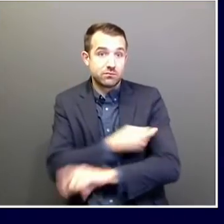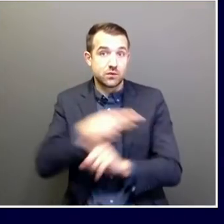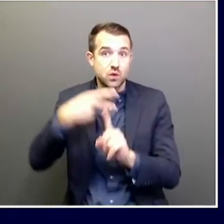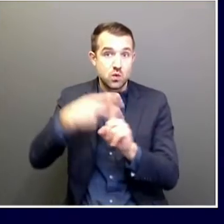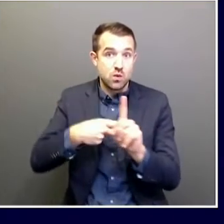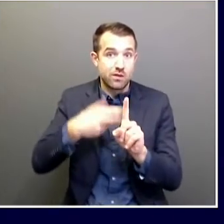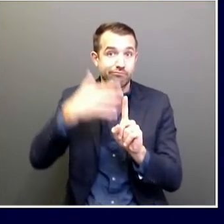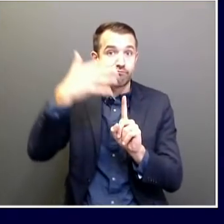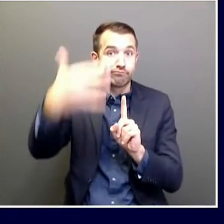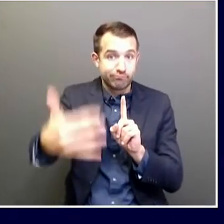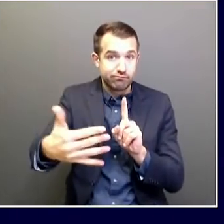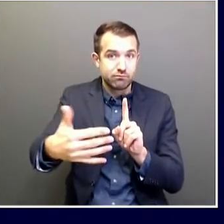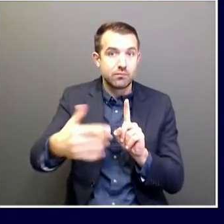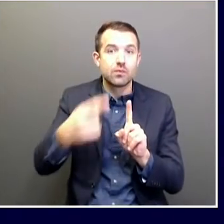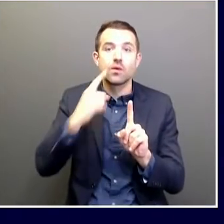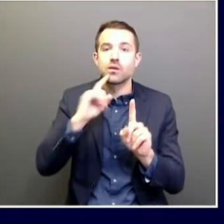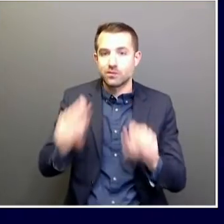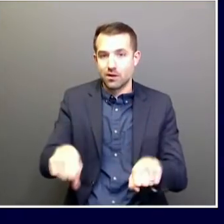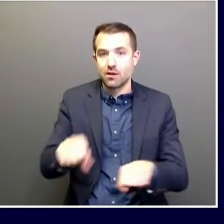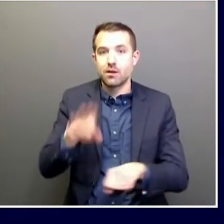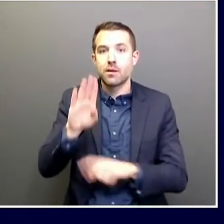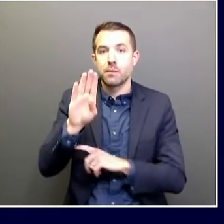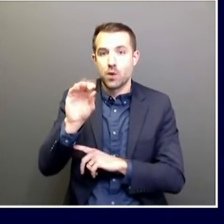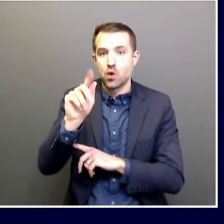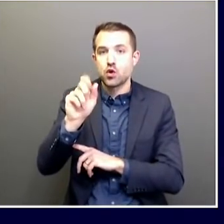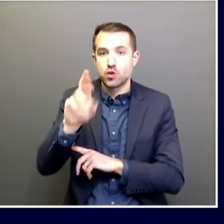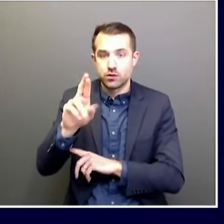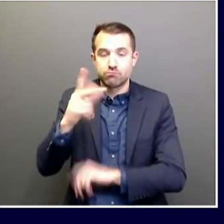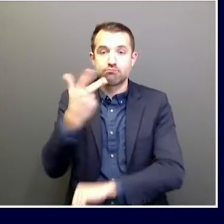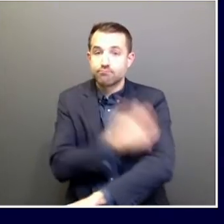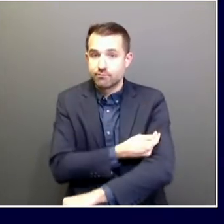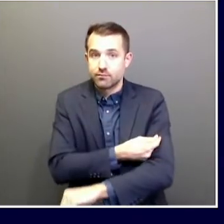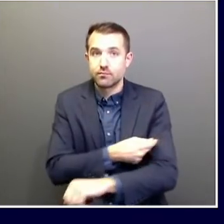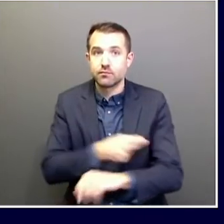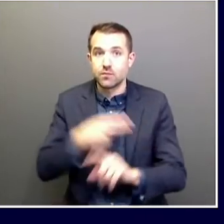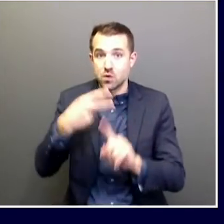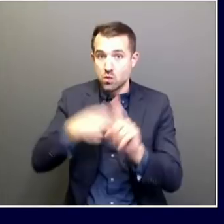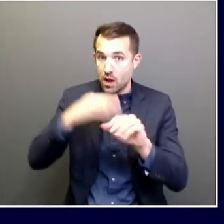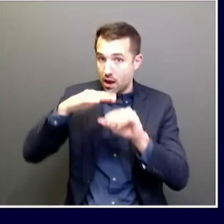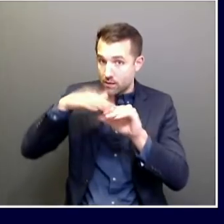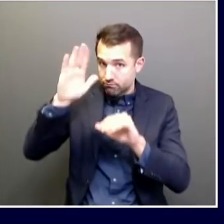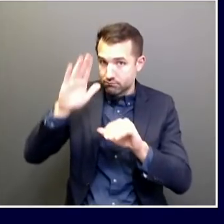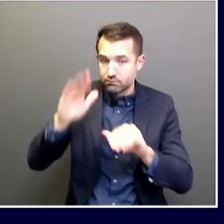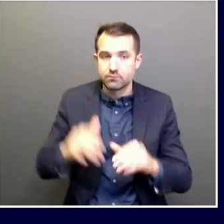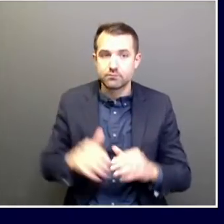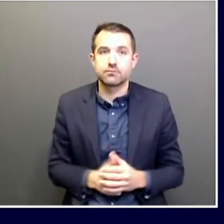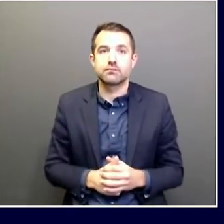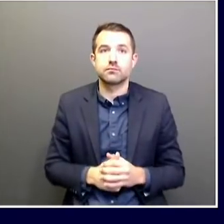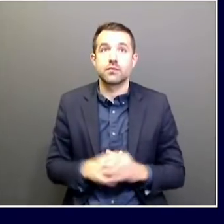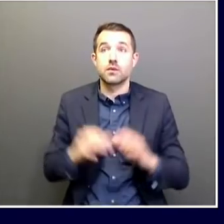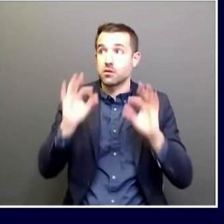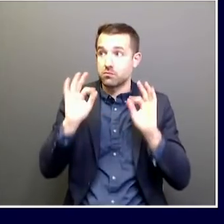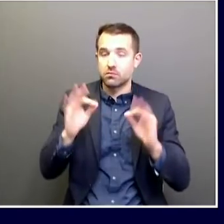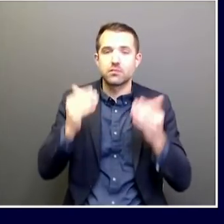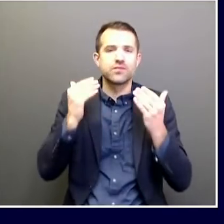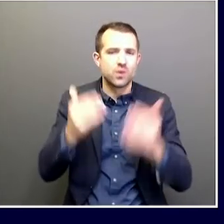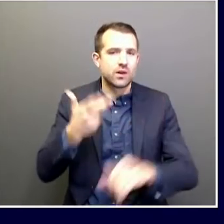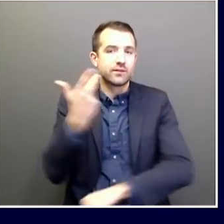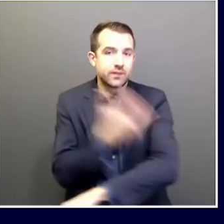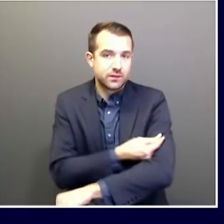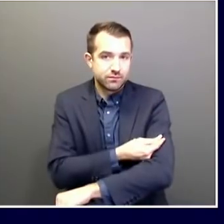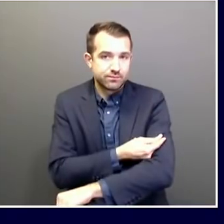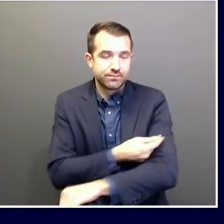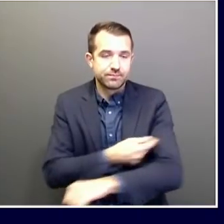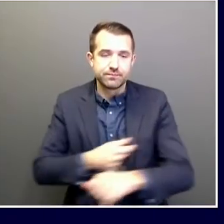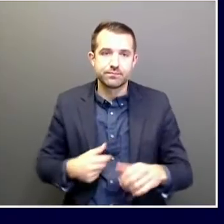If you got the J&J shot at least 2 months ago, you can and should go get a booster. And one